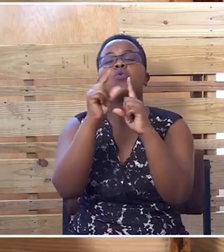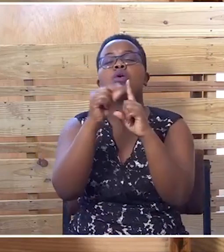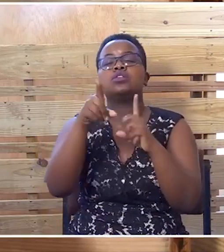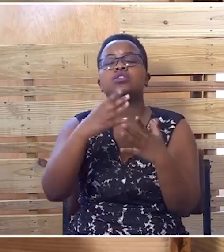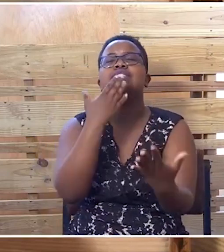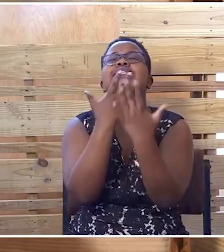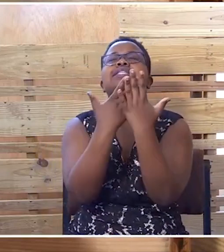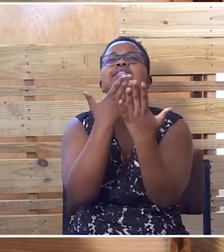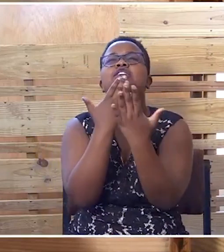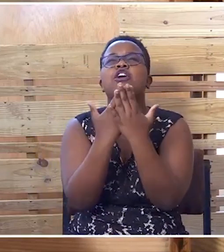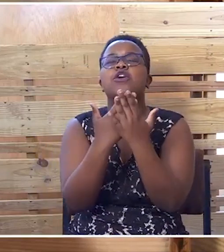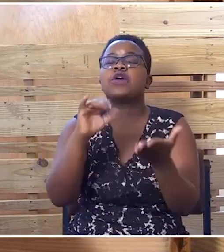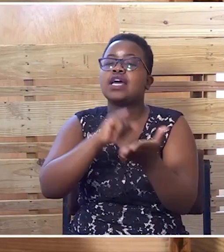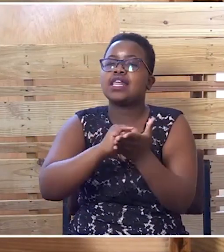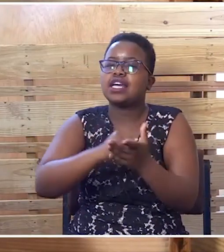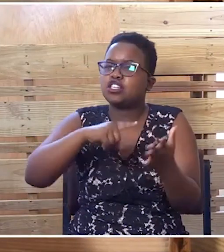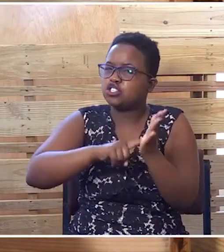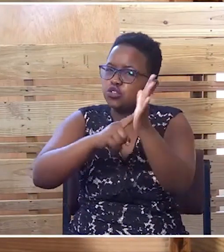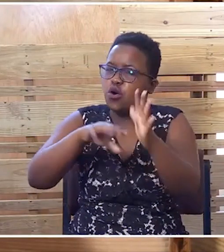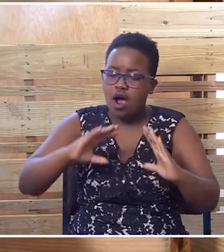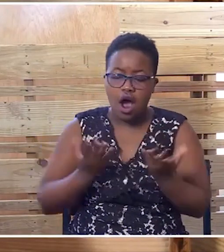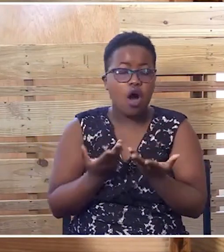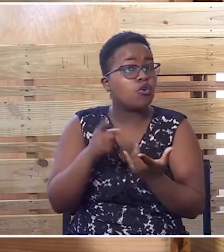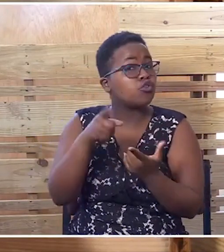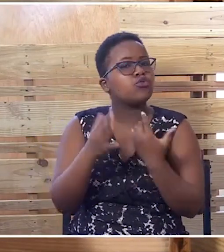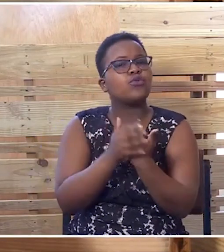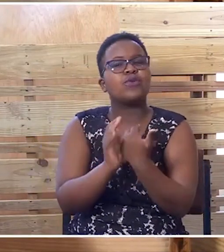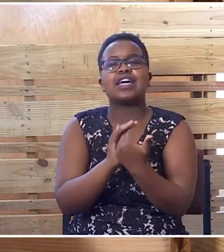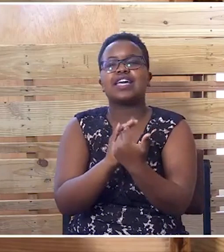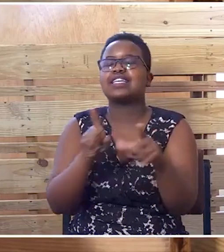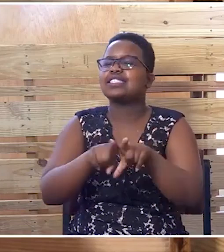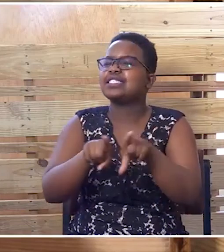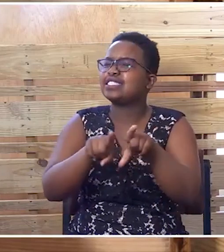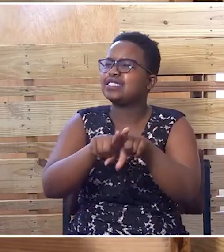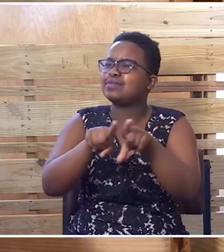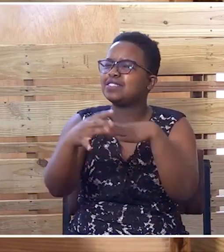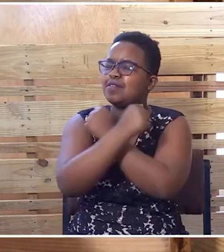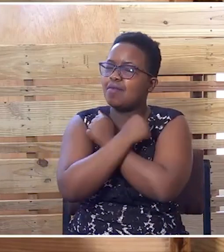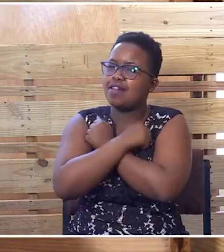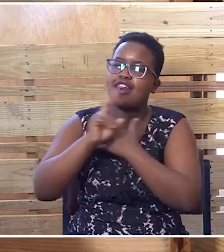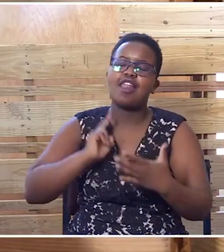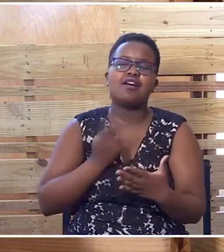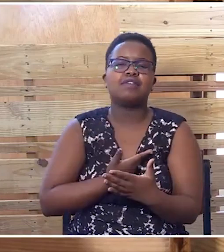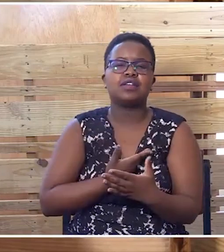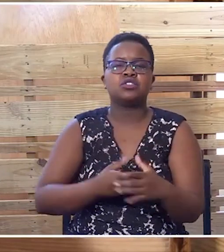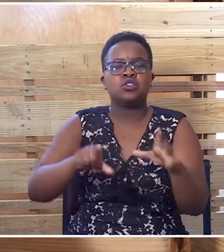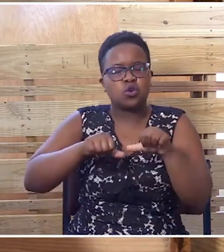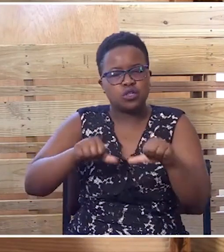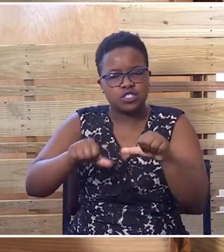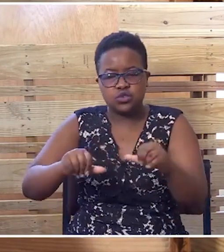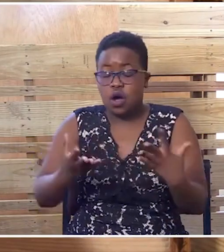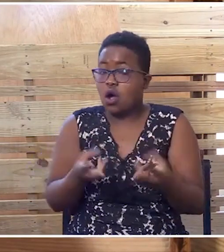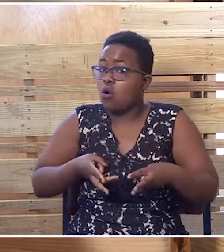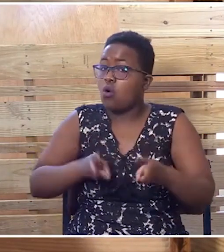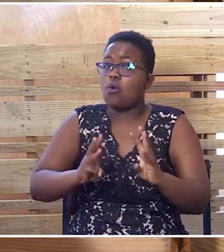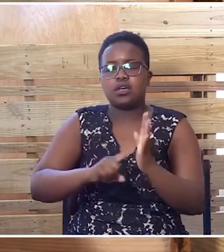you because it shows how much you care and you love us, that you continue to show us the way that we should